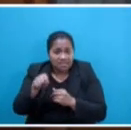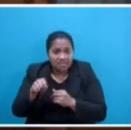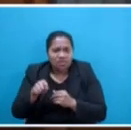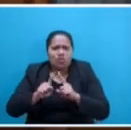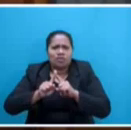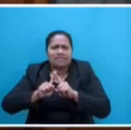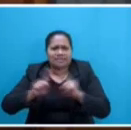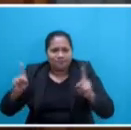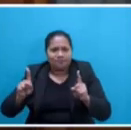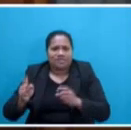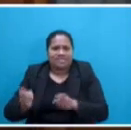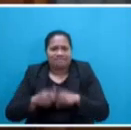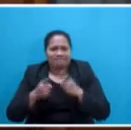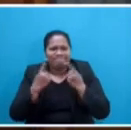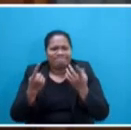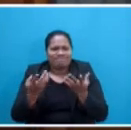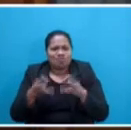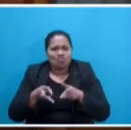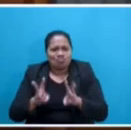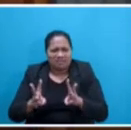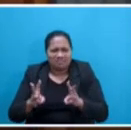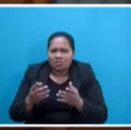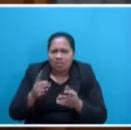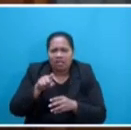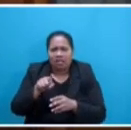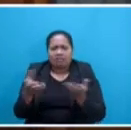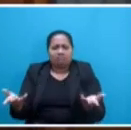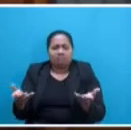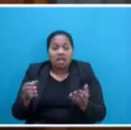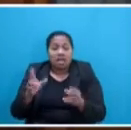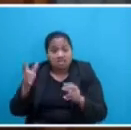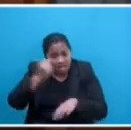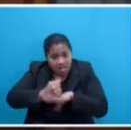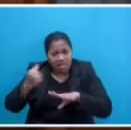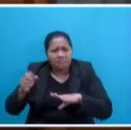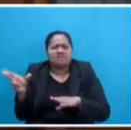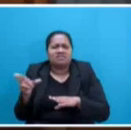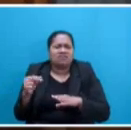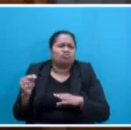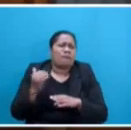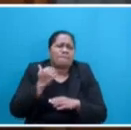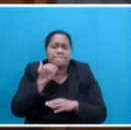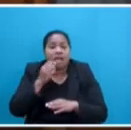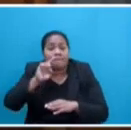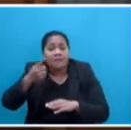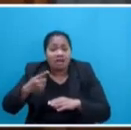many ways. The government has done so much, yet is not recognized by the other side